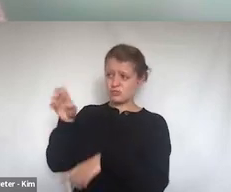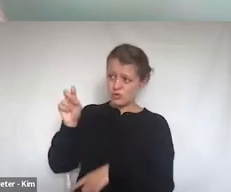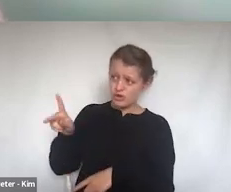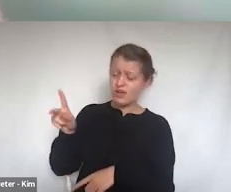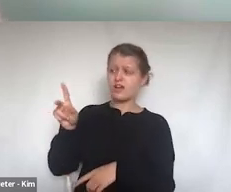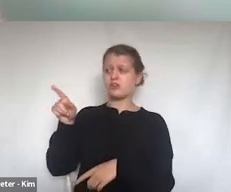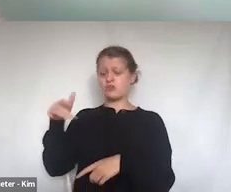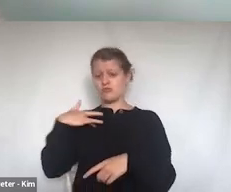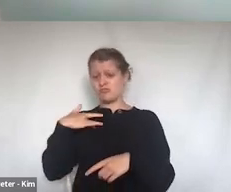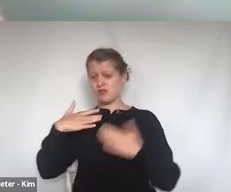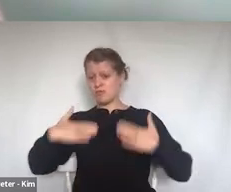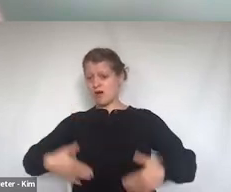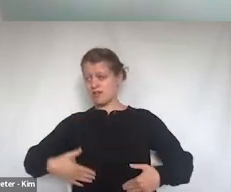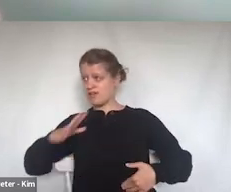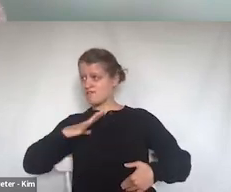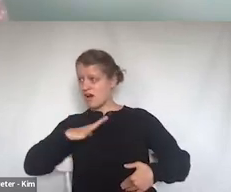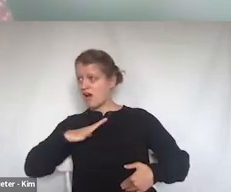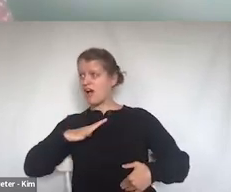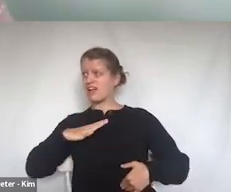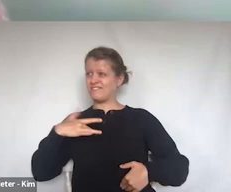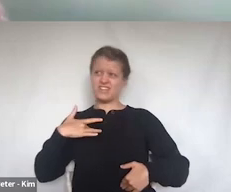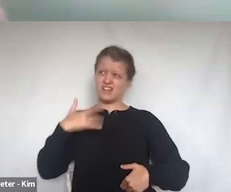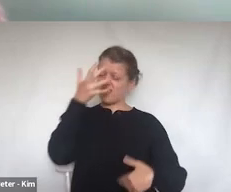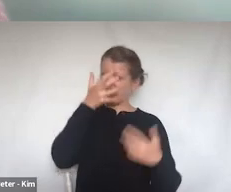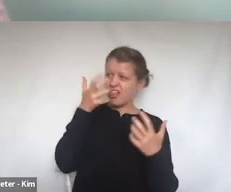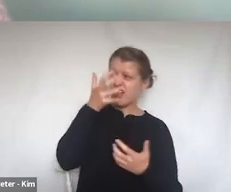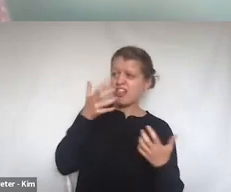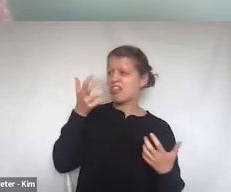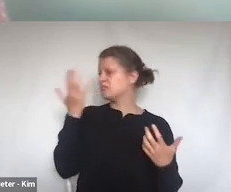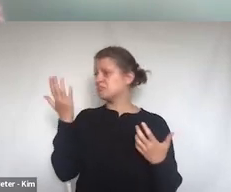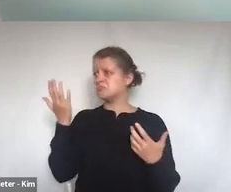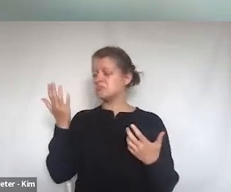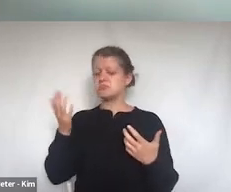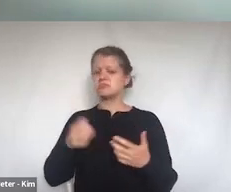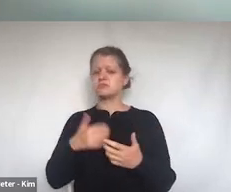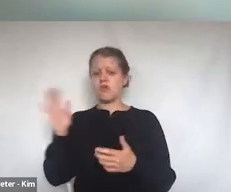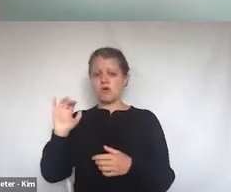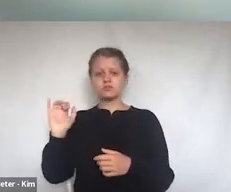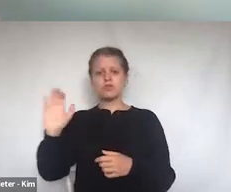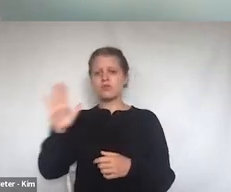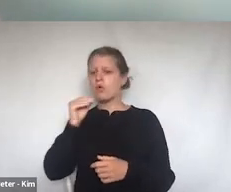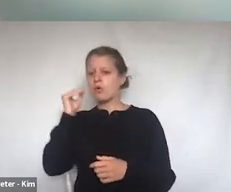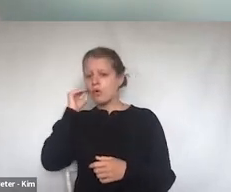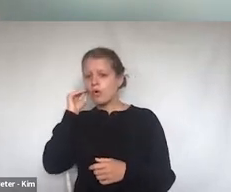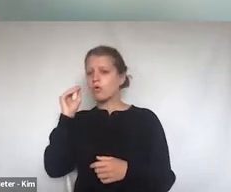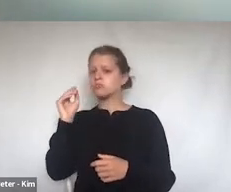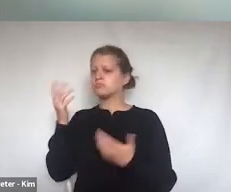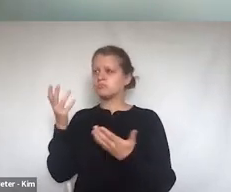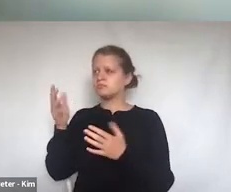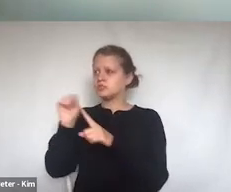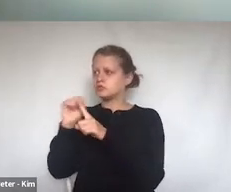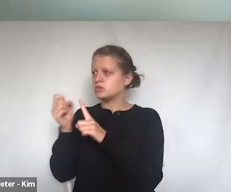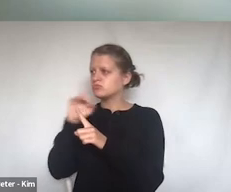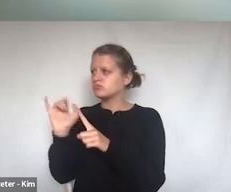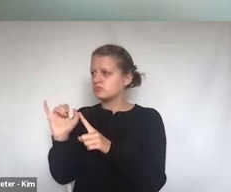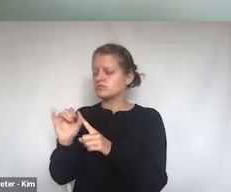they're starting to have symptoms of heat illness, and then also on how they're managing, because the changes to the temperature of the space will come